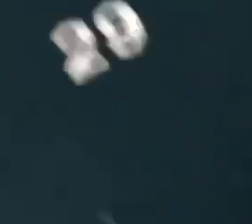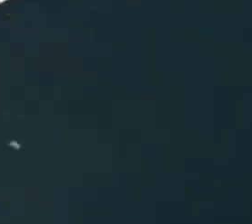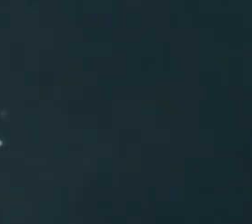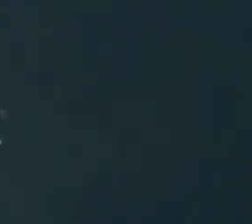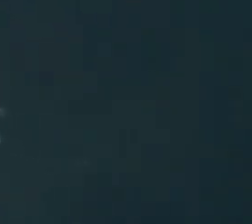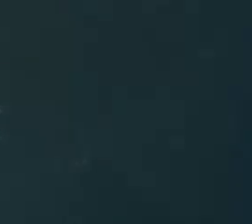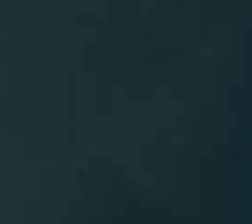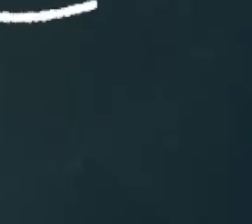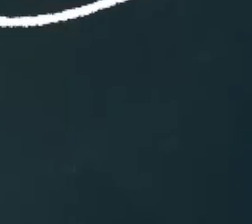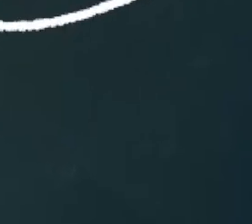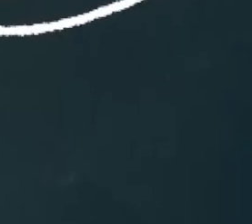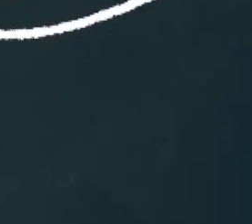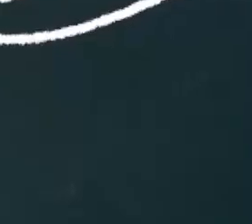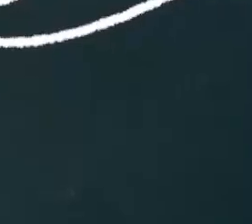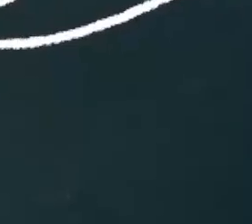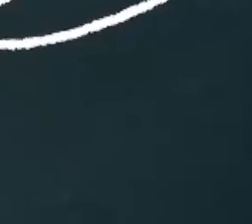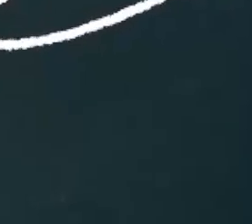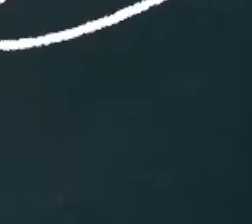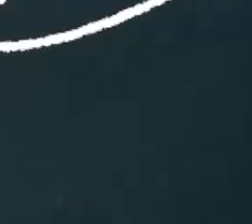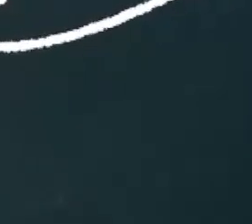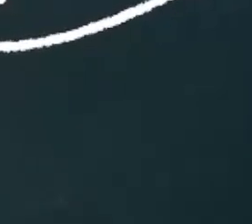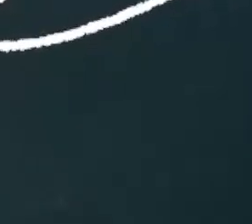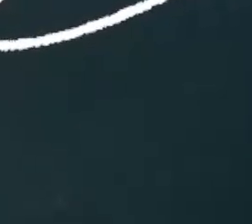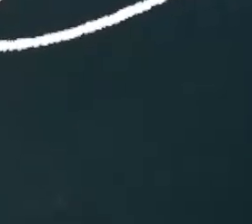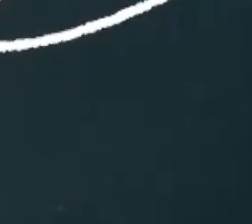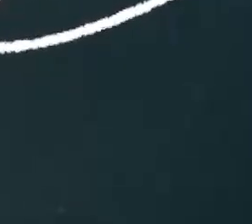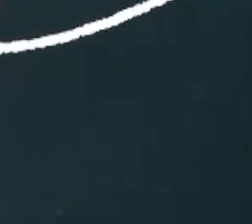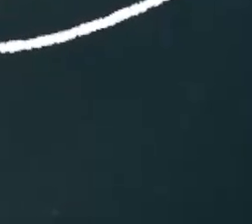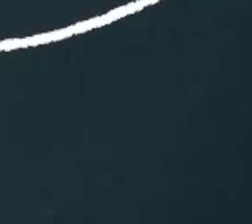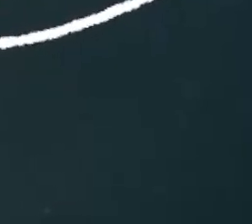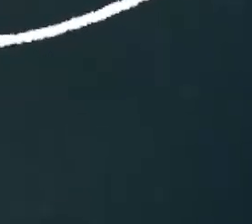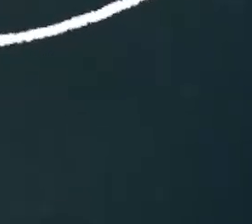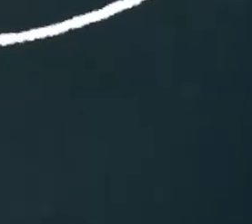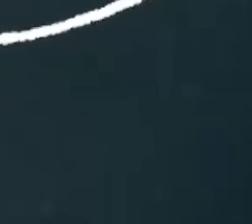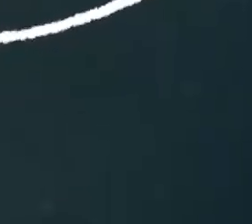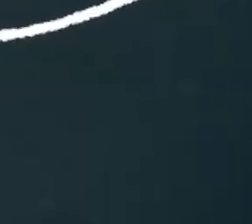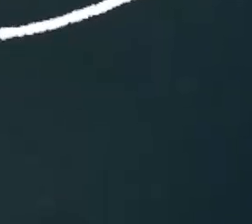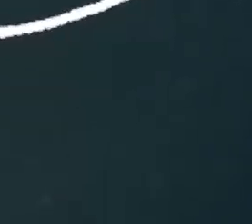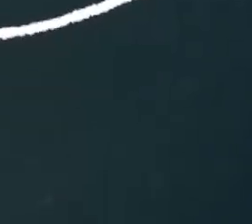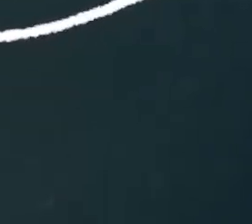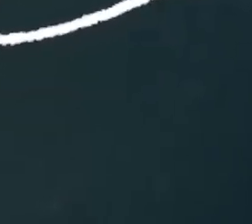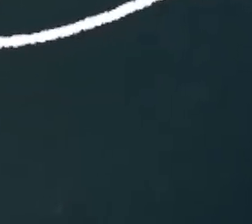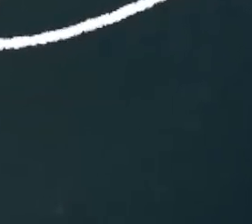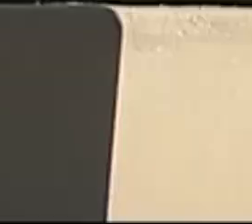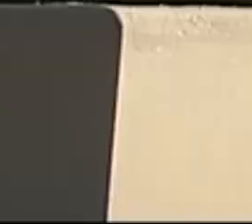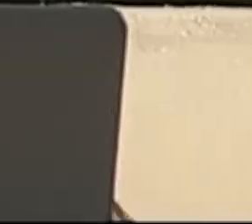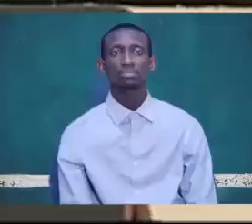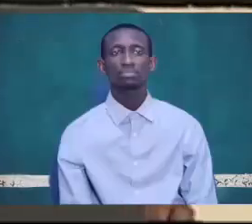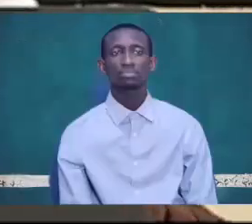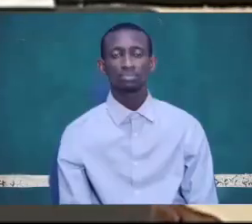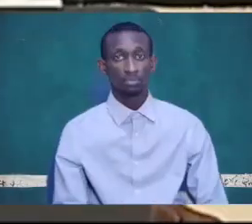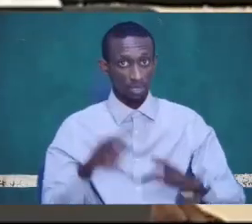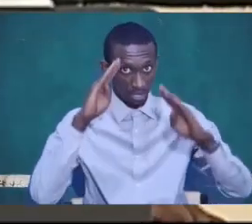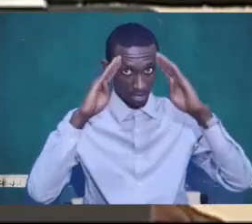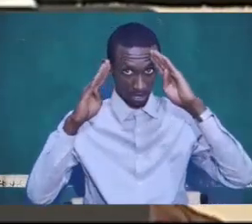Welcome to Study Time, a televised home learning program produced by Rwanda Education Board.